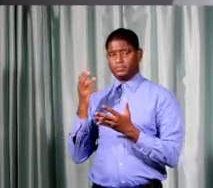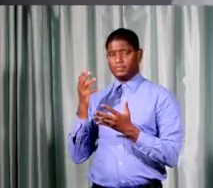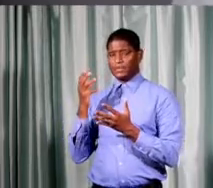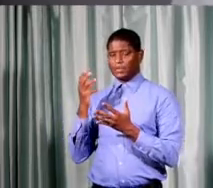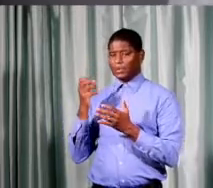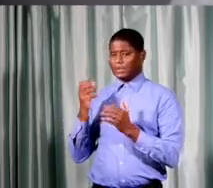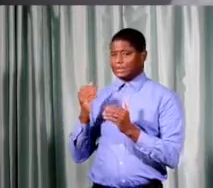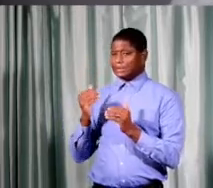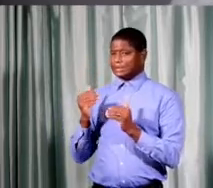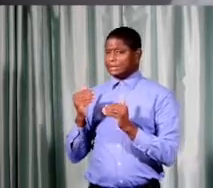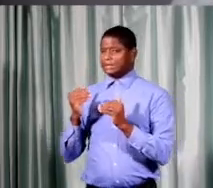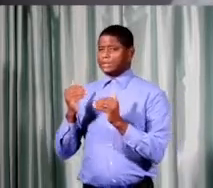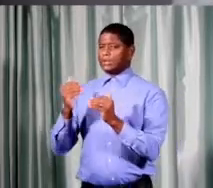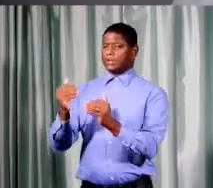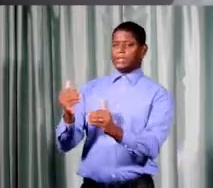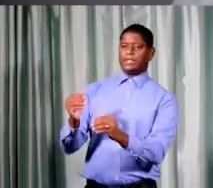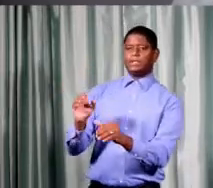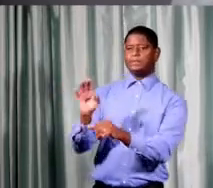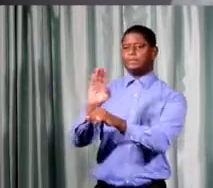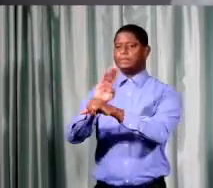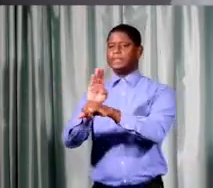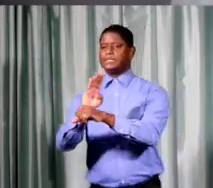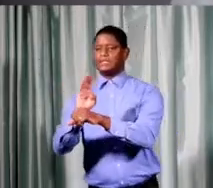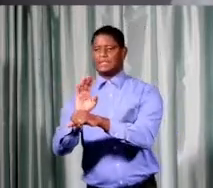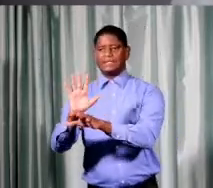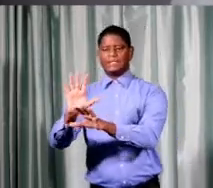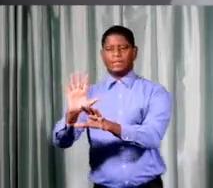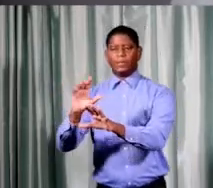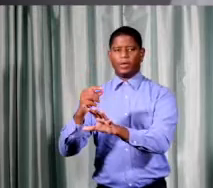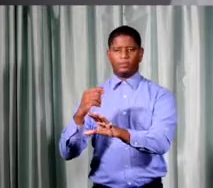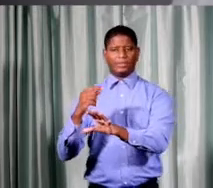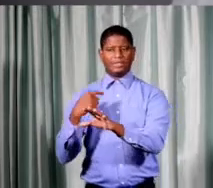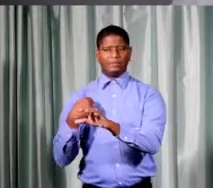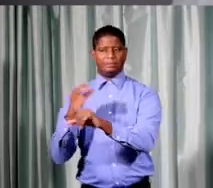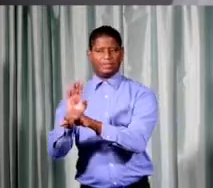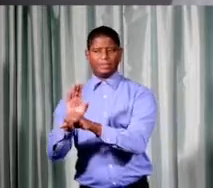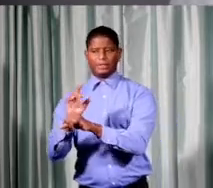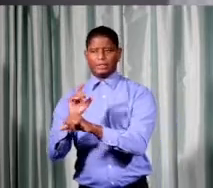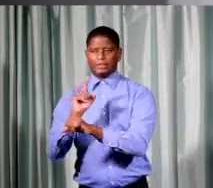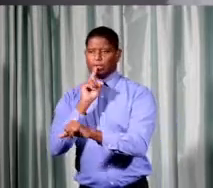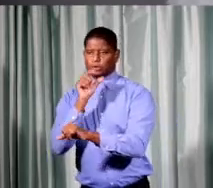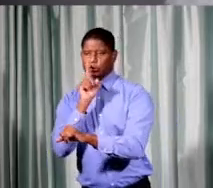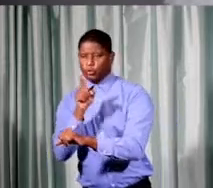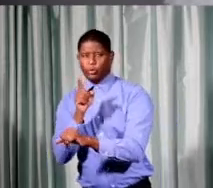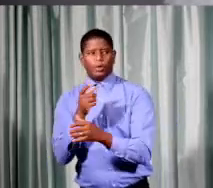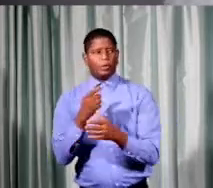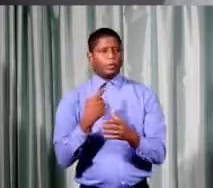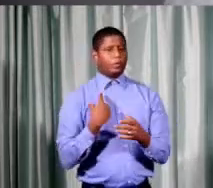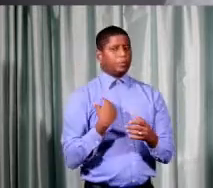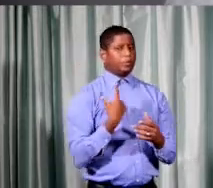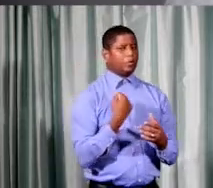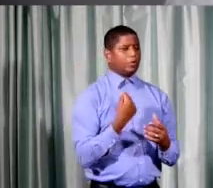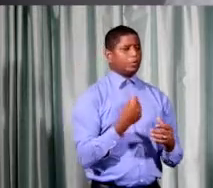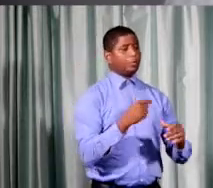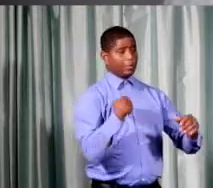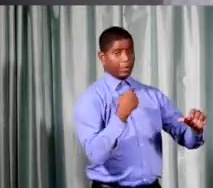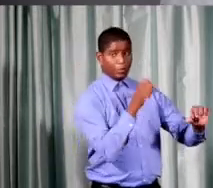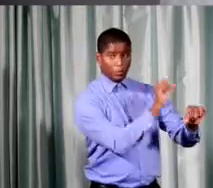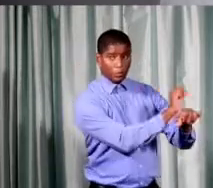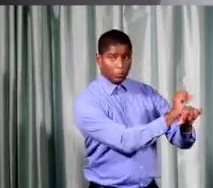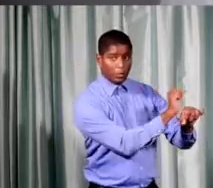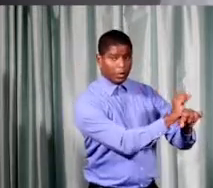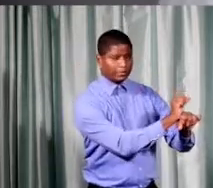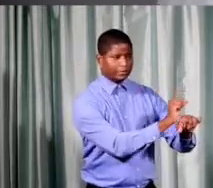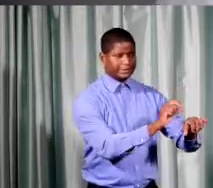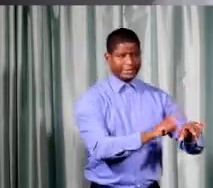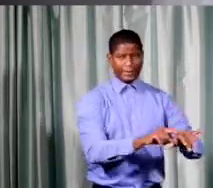you actually have a real job, and you're doing this part-time, I'm assuming we have folks like that. All